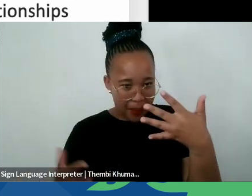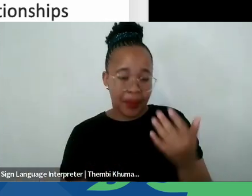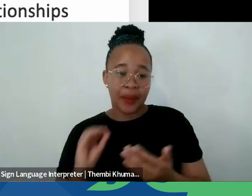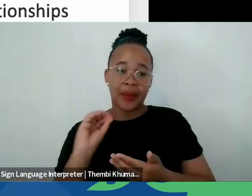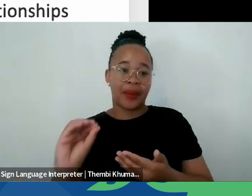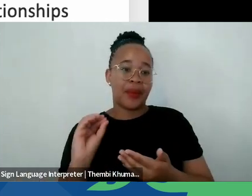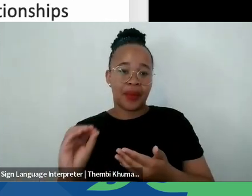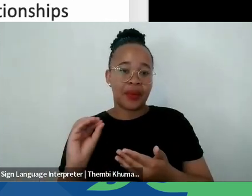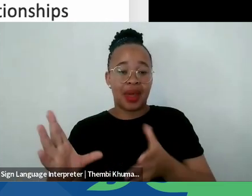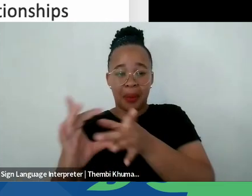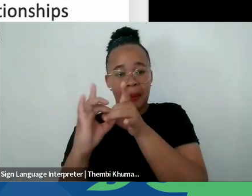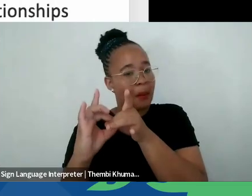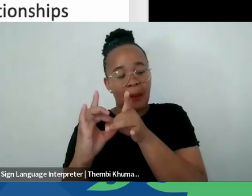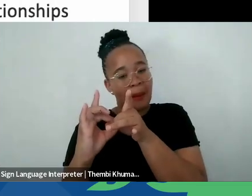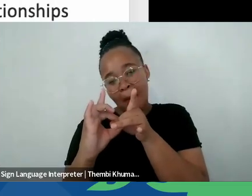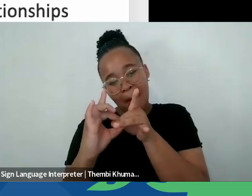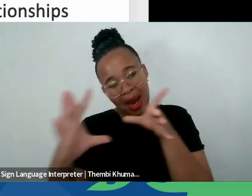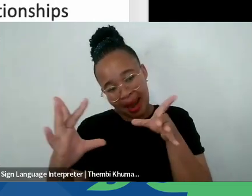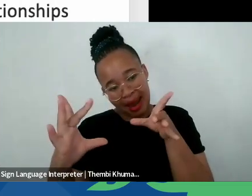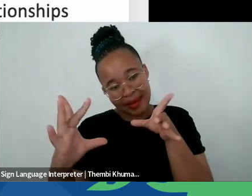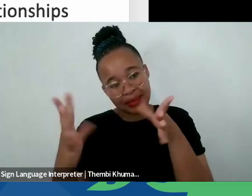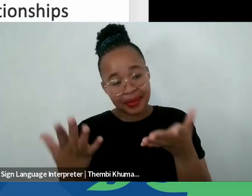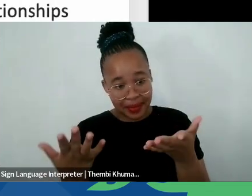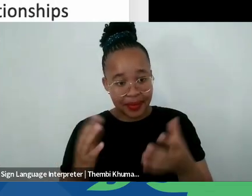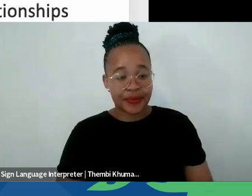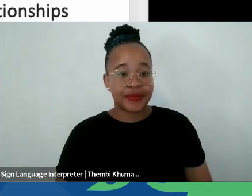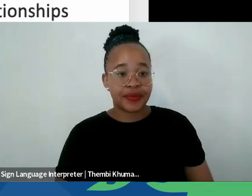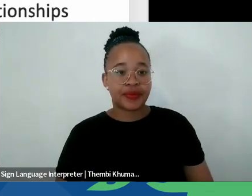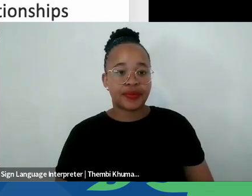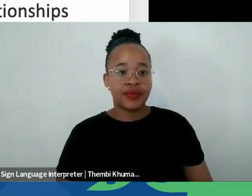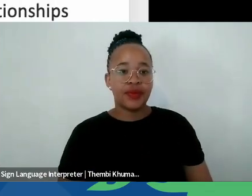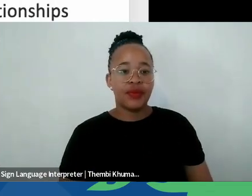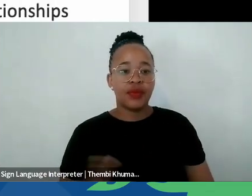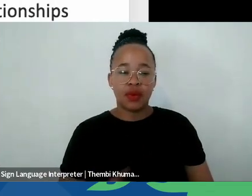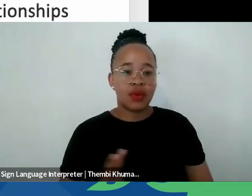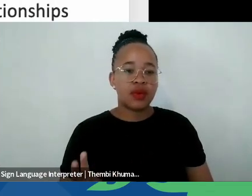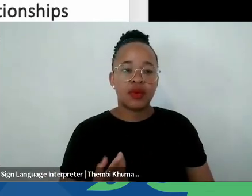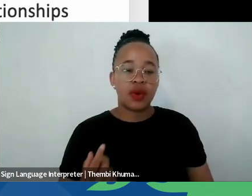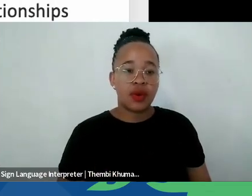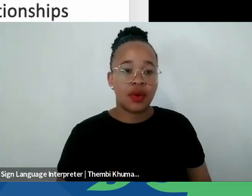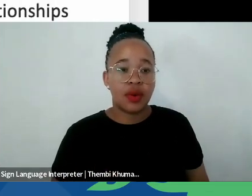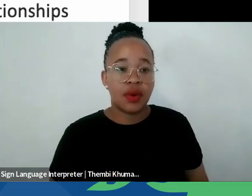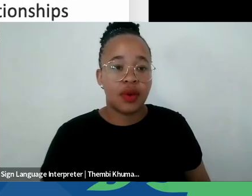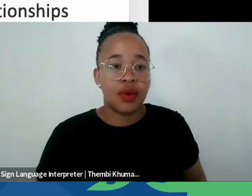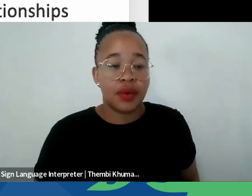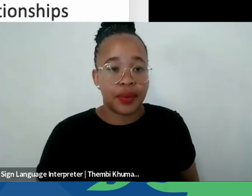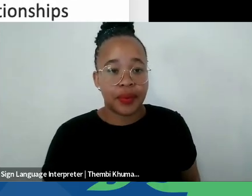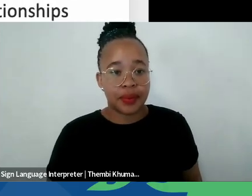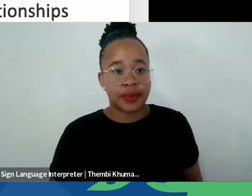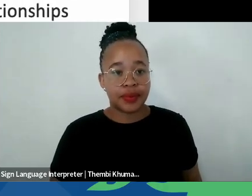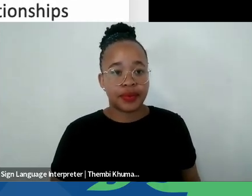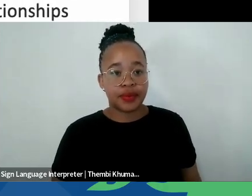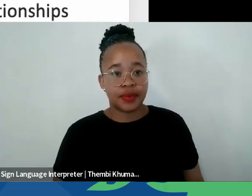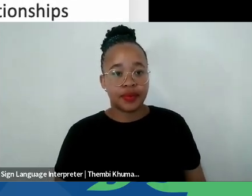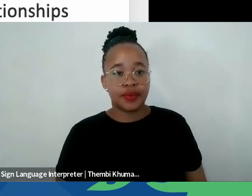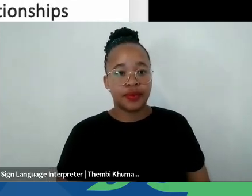ongoing relationships. And one always sort of